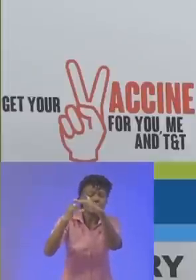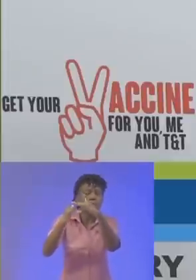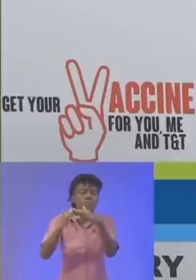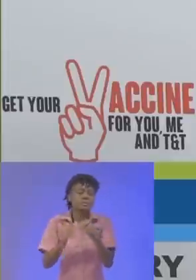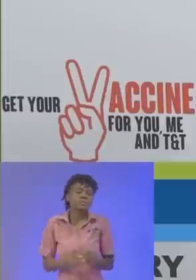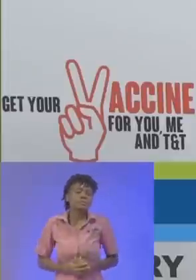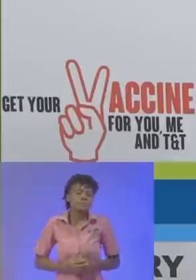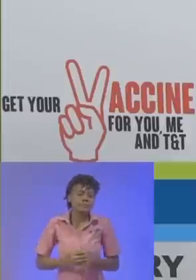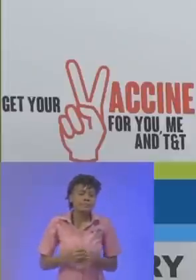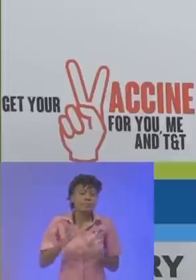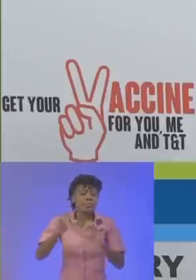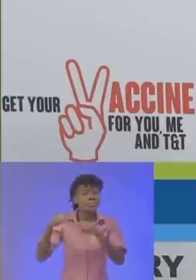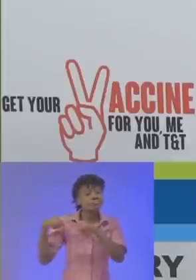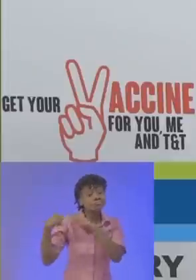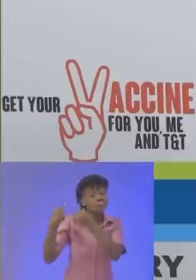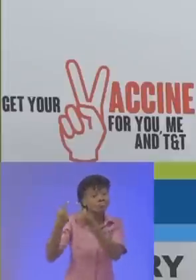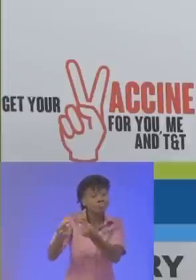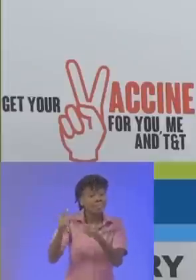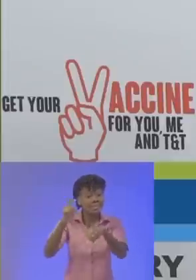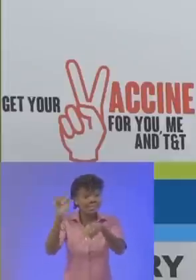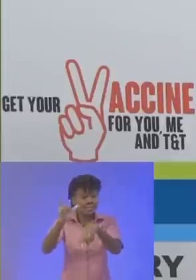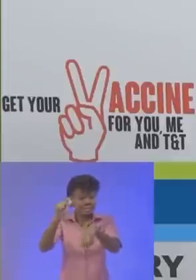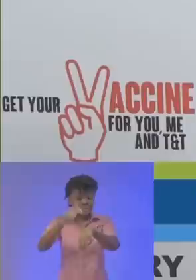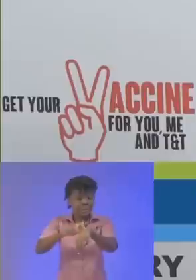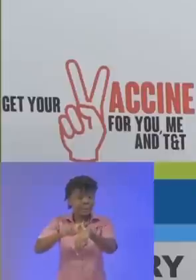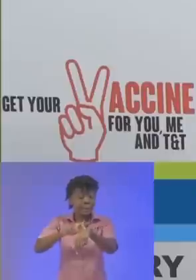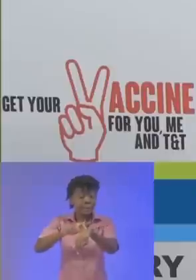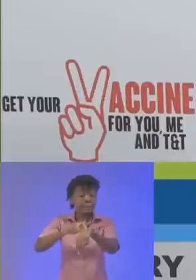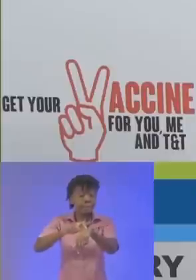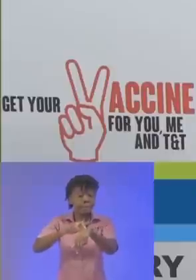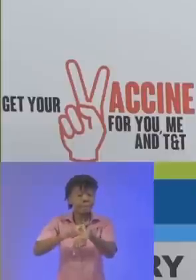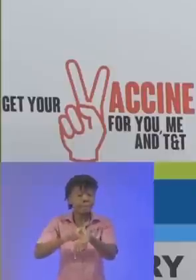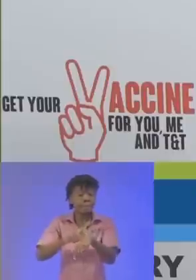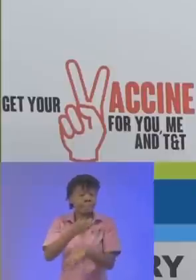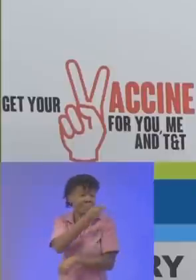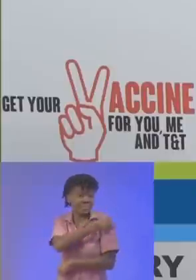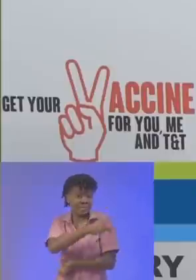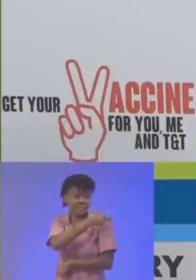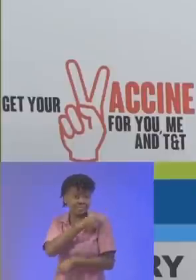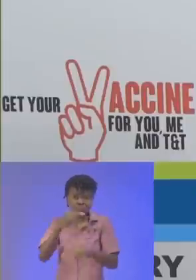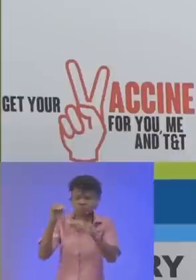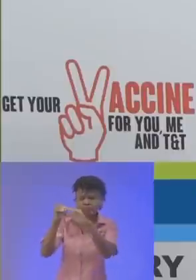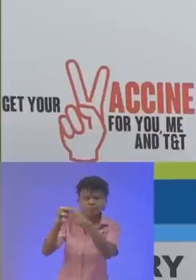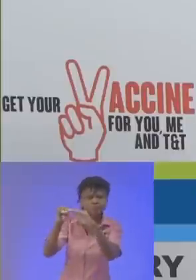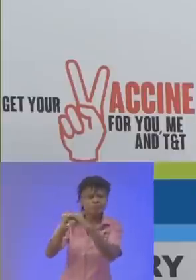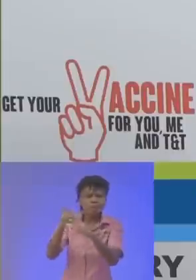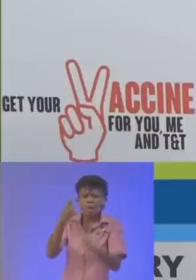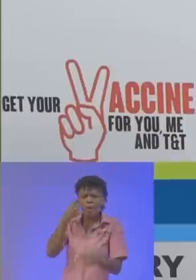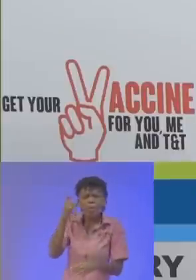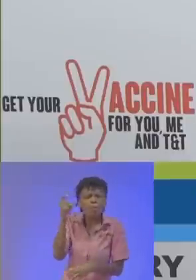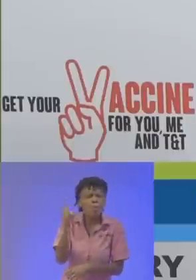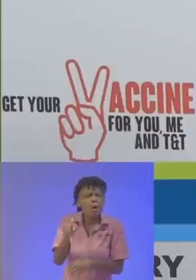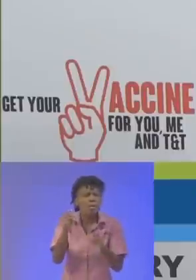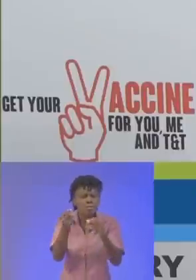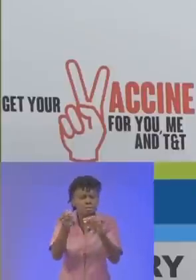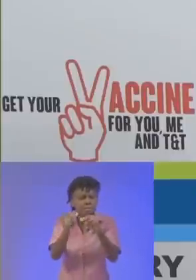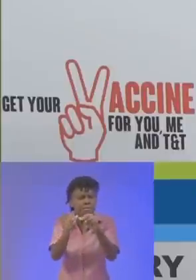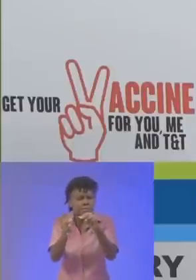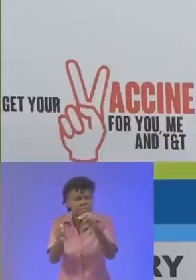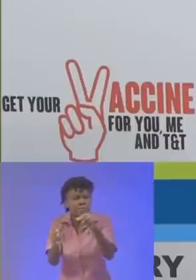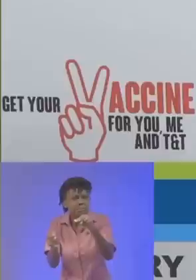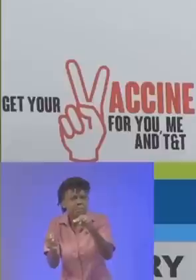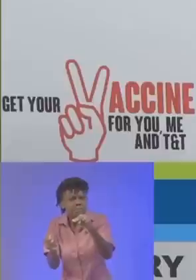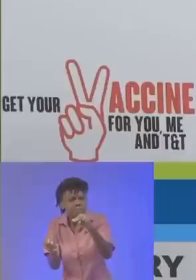hospital occupancy and the A&E admissions have slowly declined. Up until today, we are now, as I said,